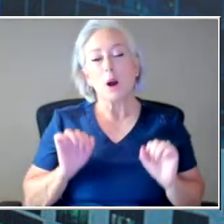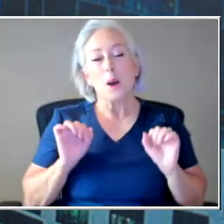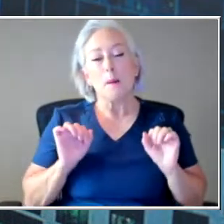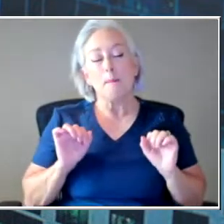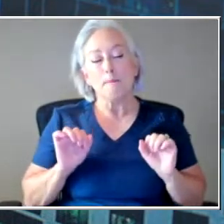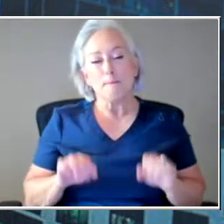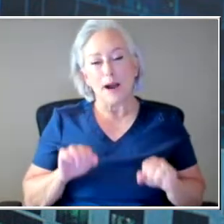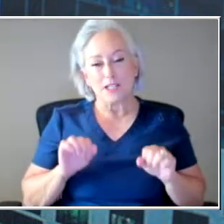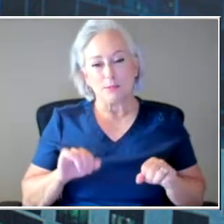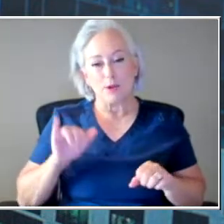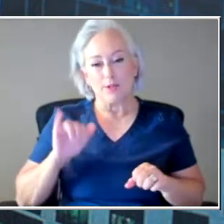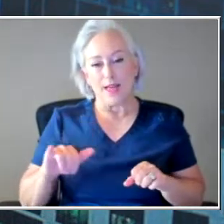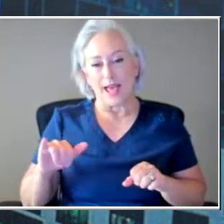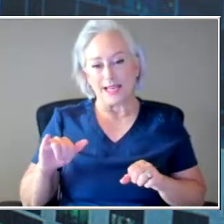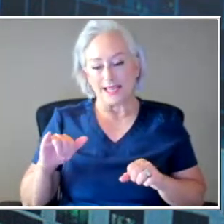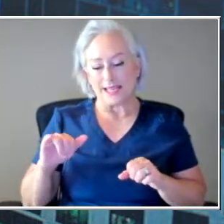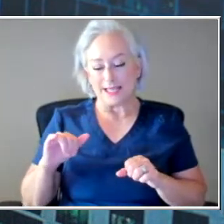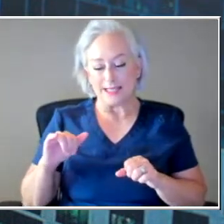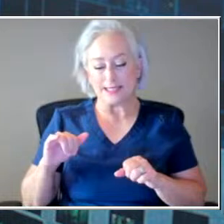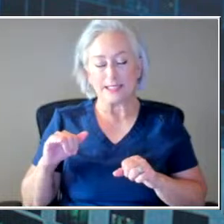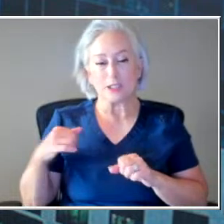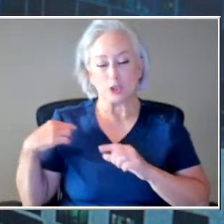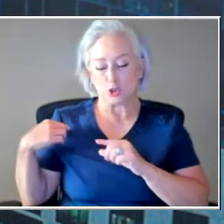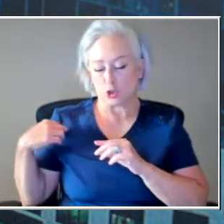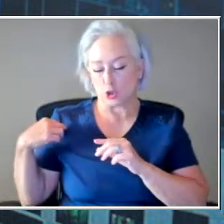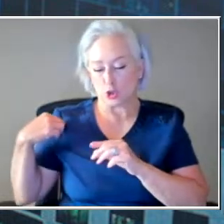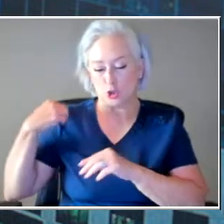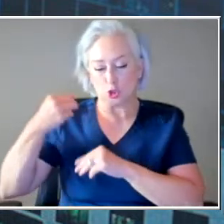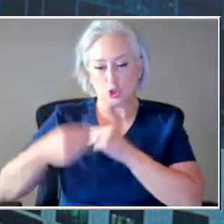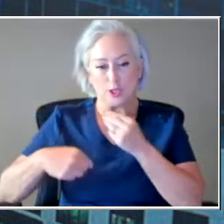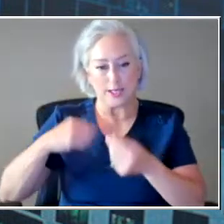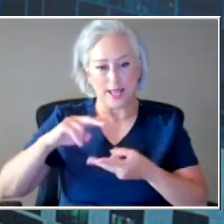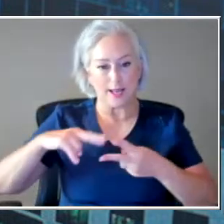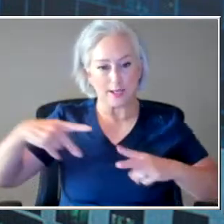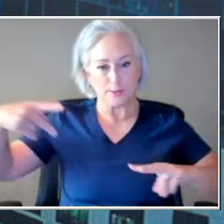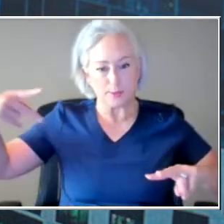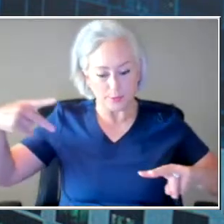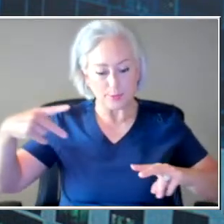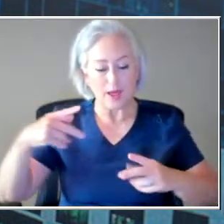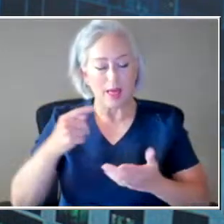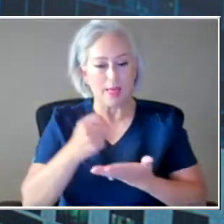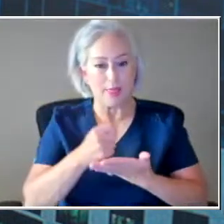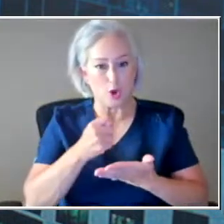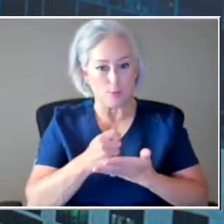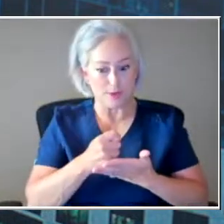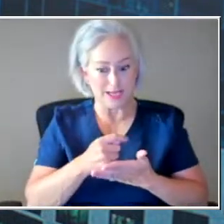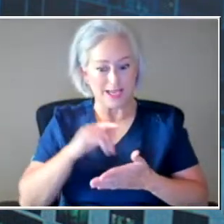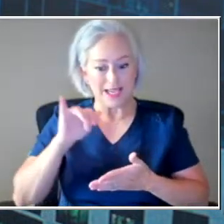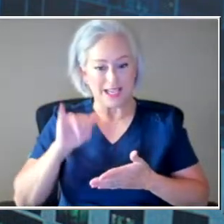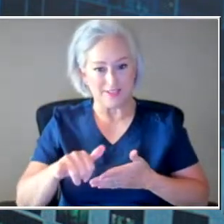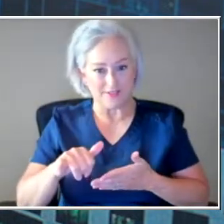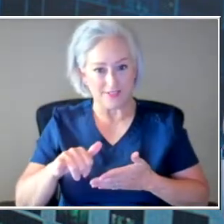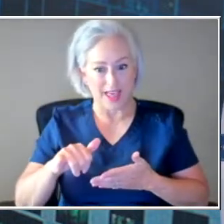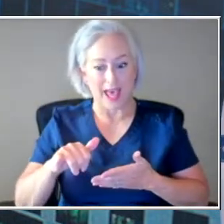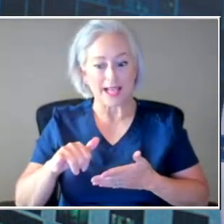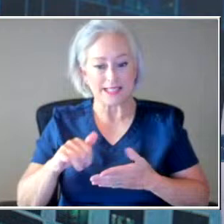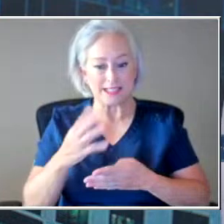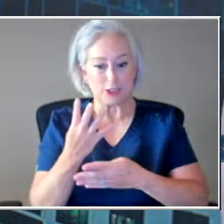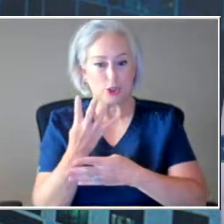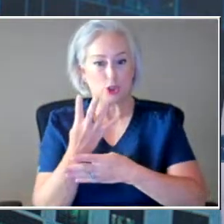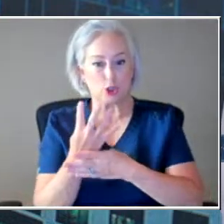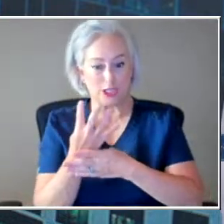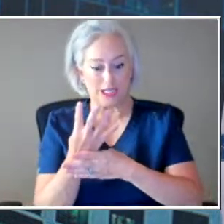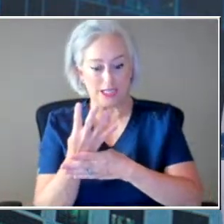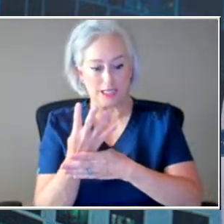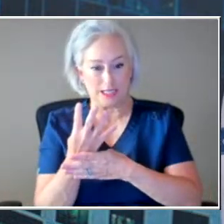genetic therapy and that the gene is placed in a sensitive, vulnerable place in the chromosomes of the T cell that we're modifying in